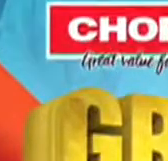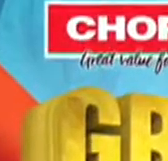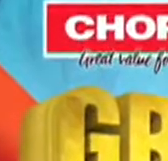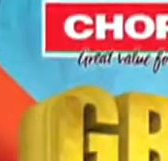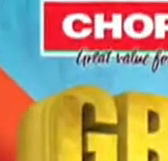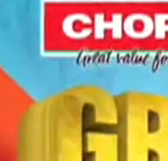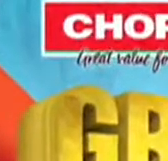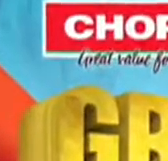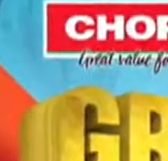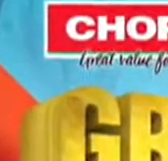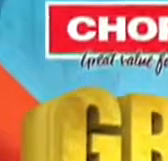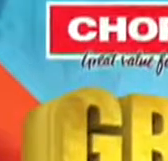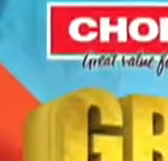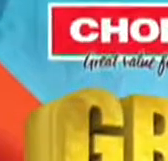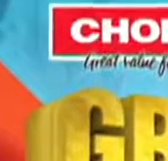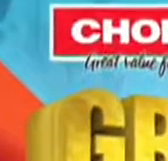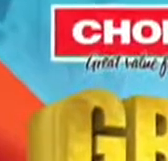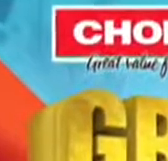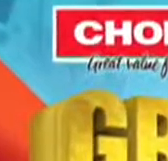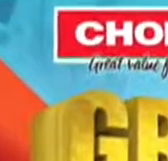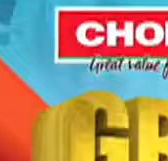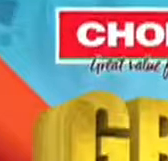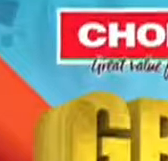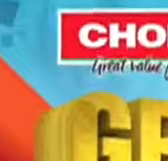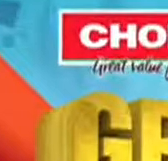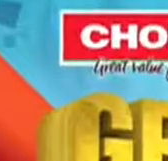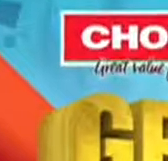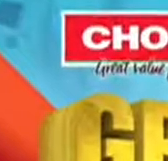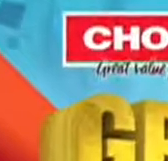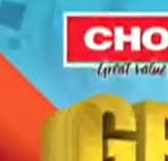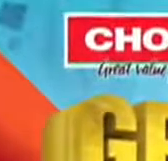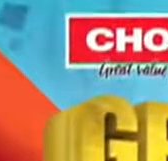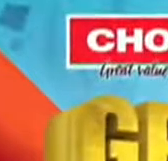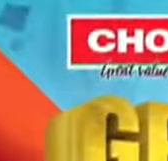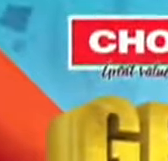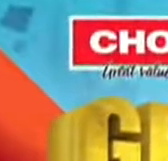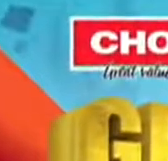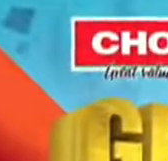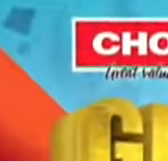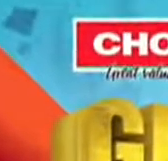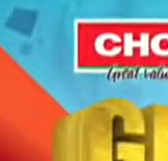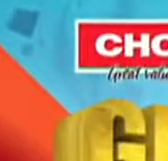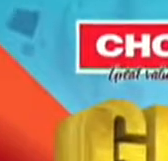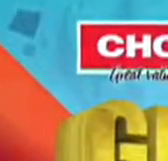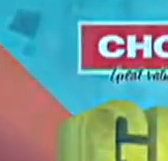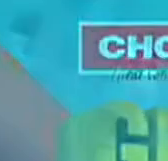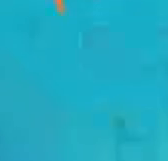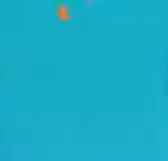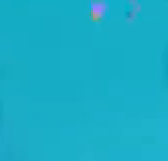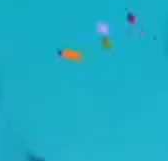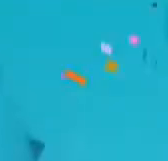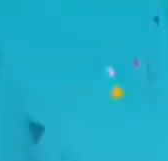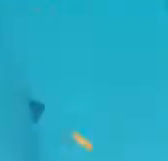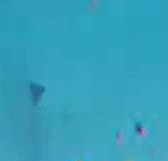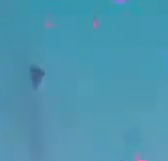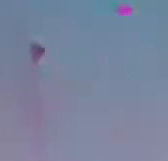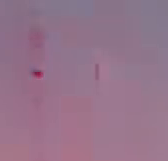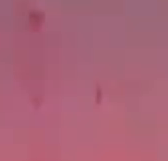and Wellfish Bay today. Competition closes on the 8th of January 2021. T's and C's